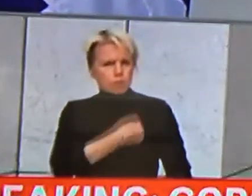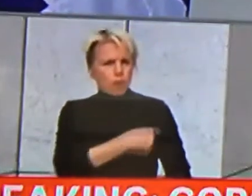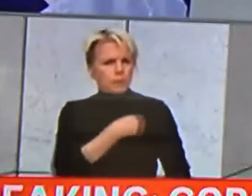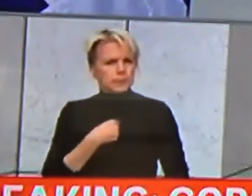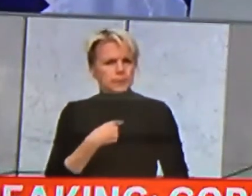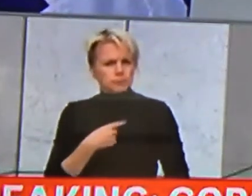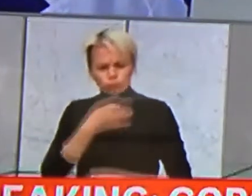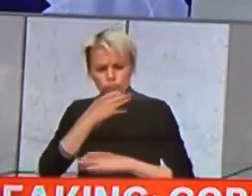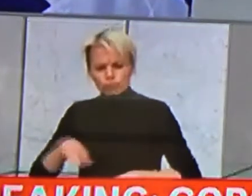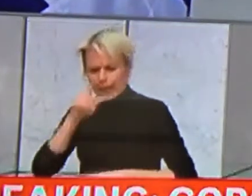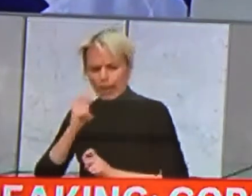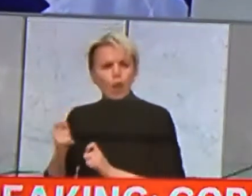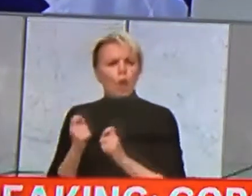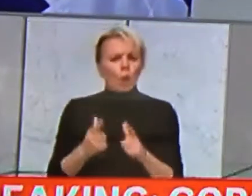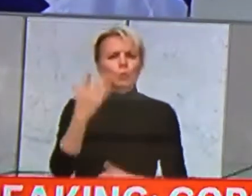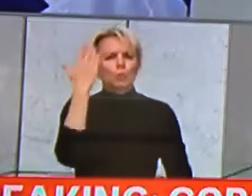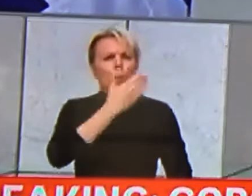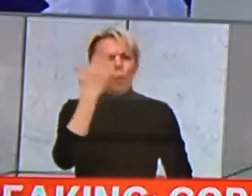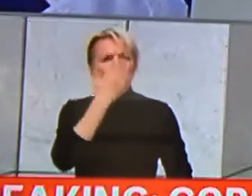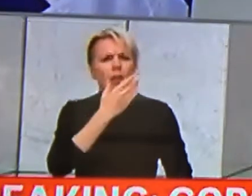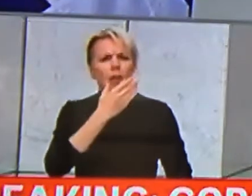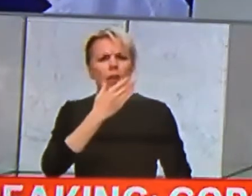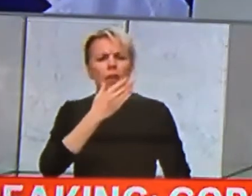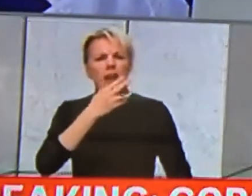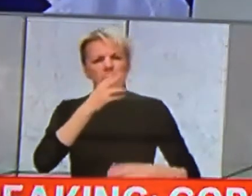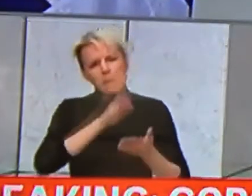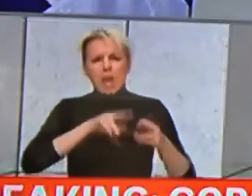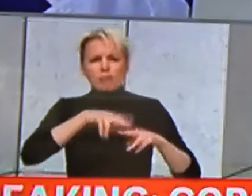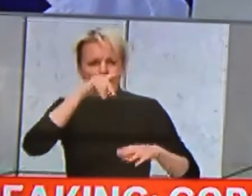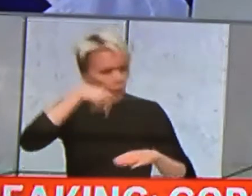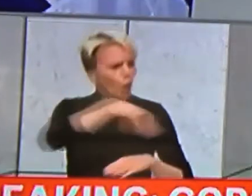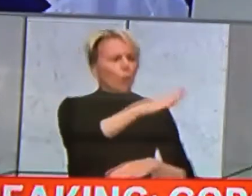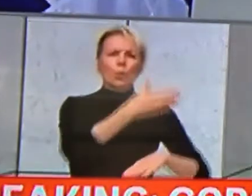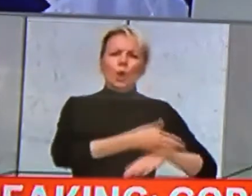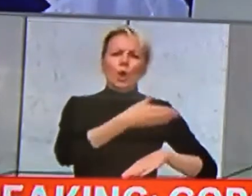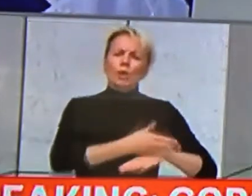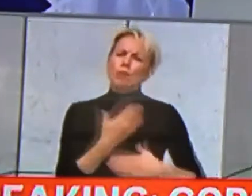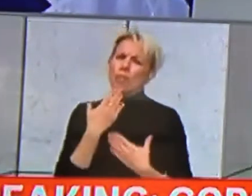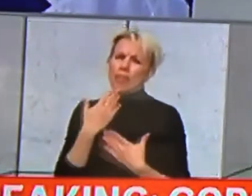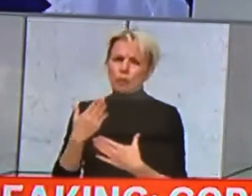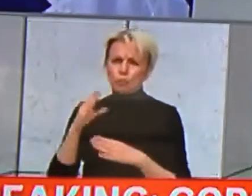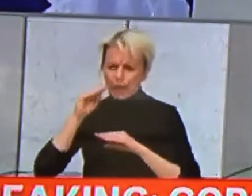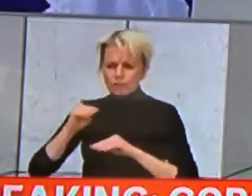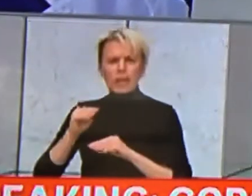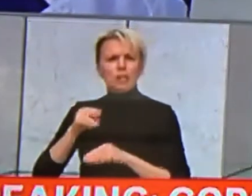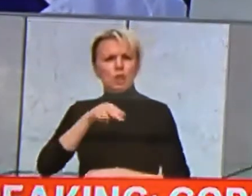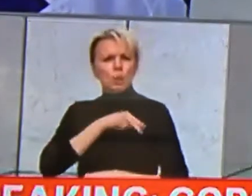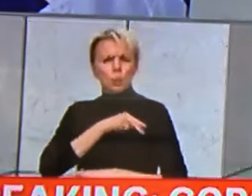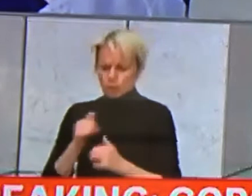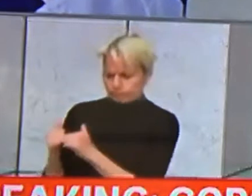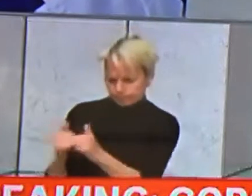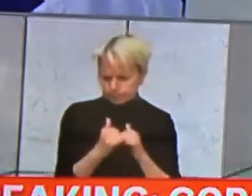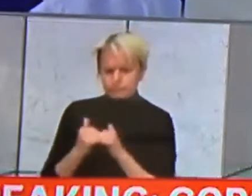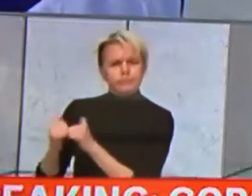away under those circumstances. So I thank the unions for their support and the constructive way they're approaching it, but you will see some different